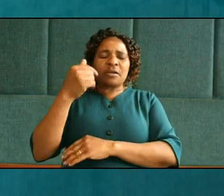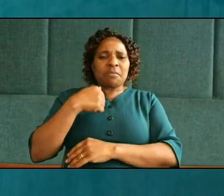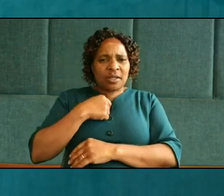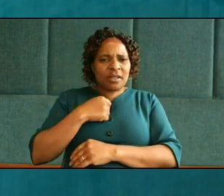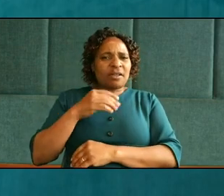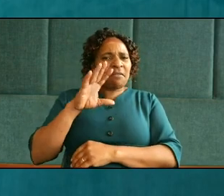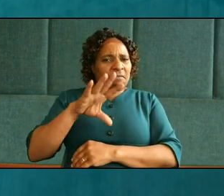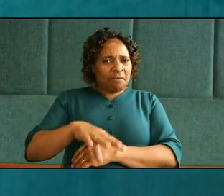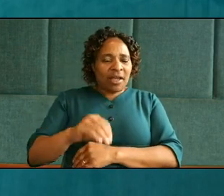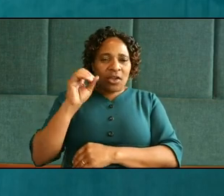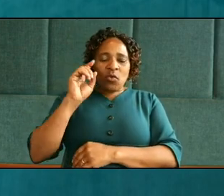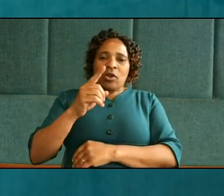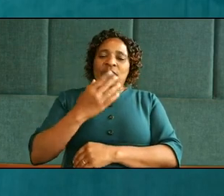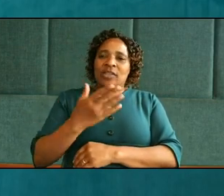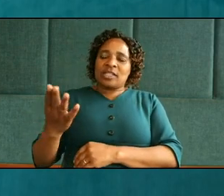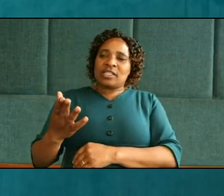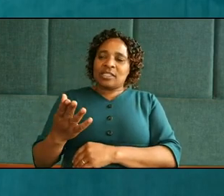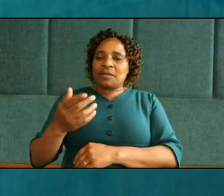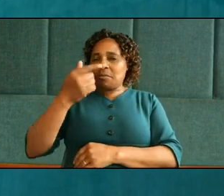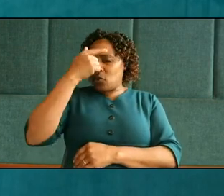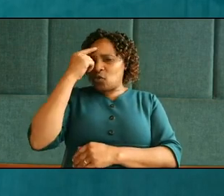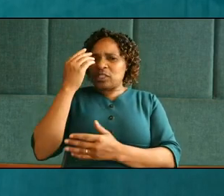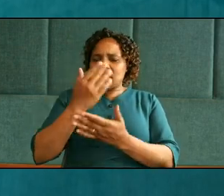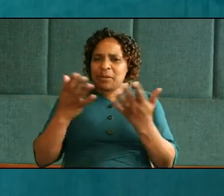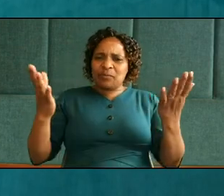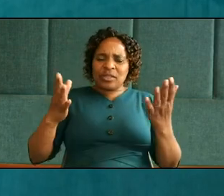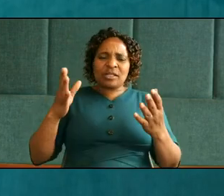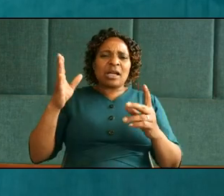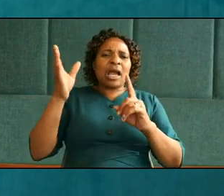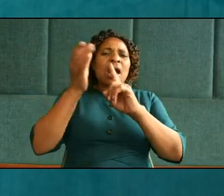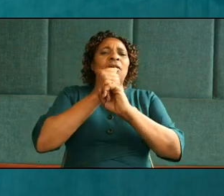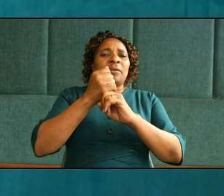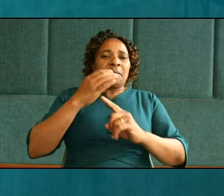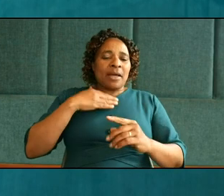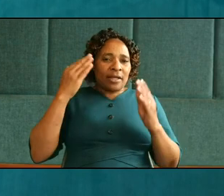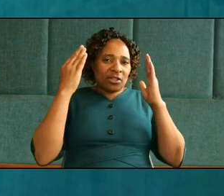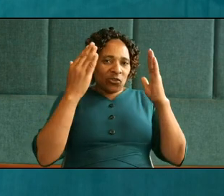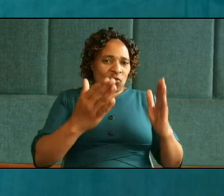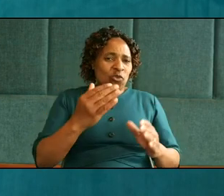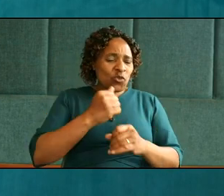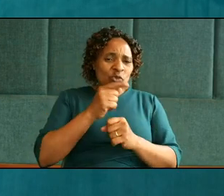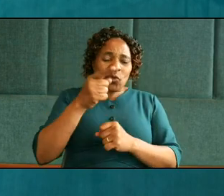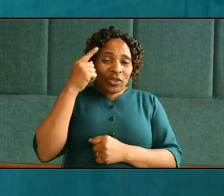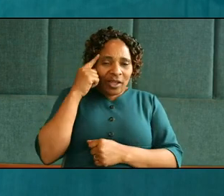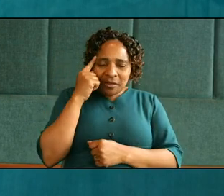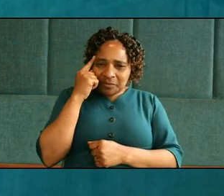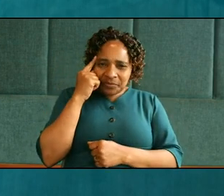one of the teens, maybe, because this is something that caught my attention. Do you think